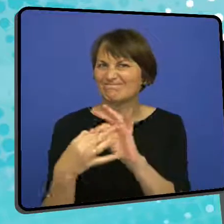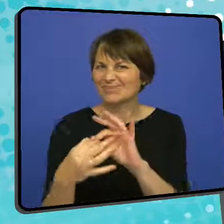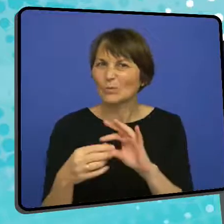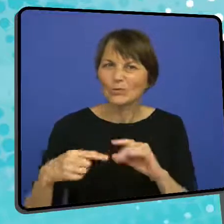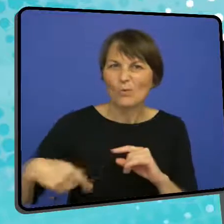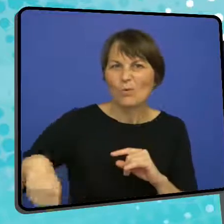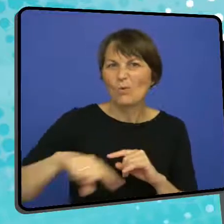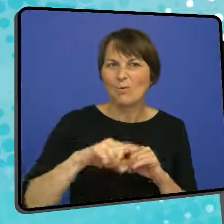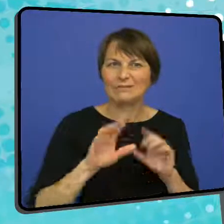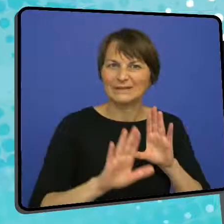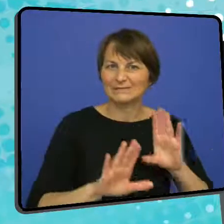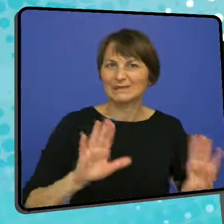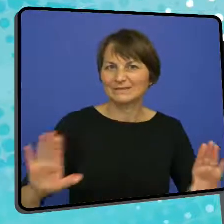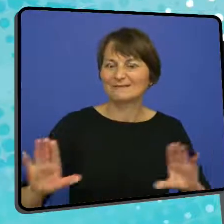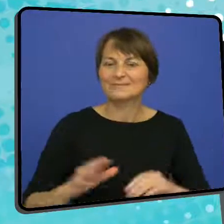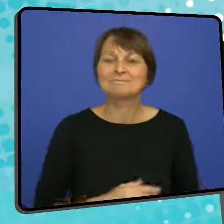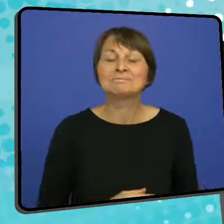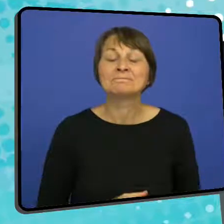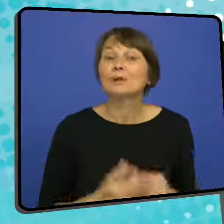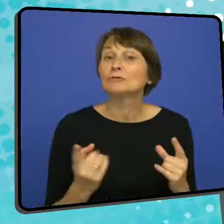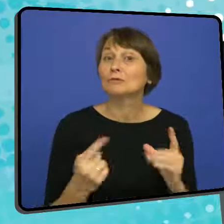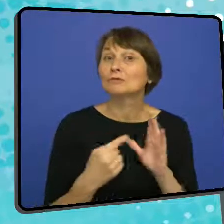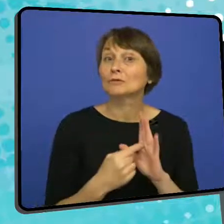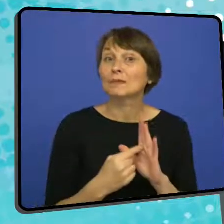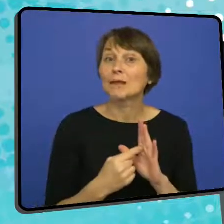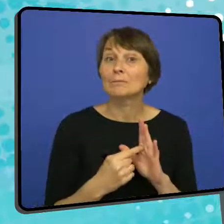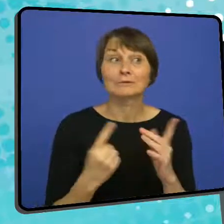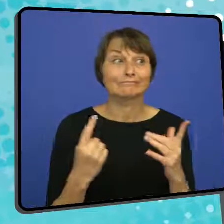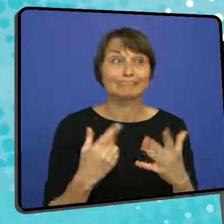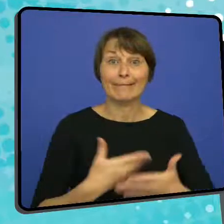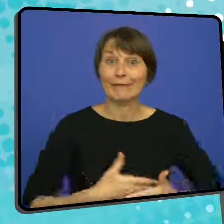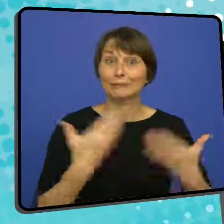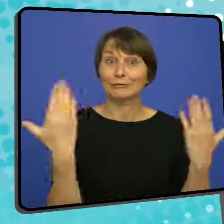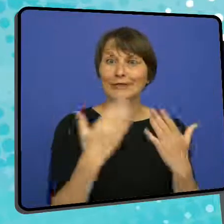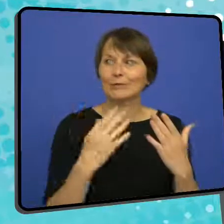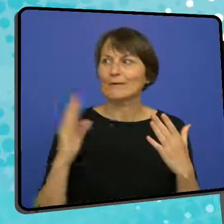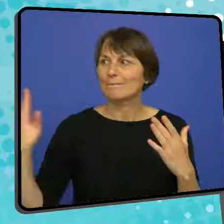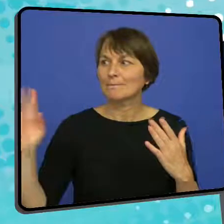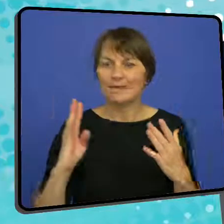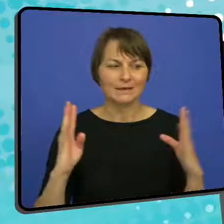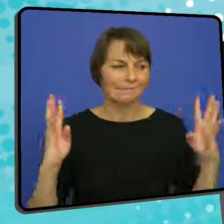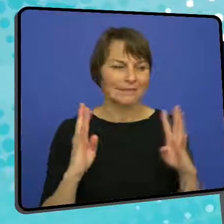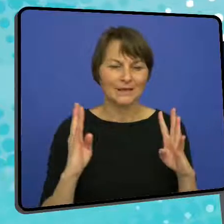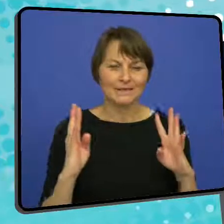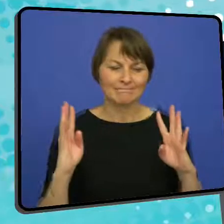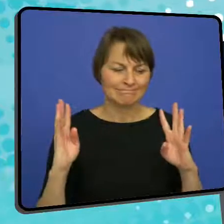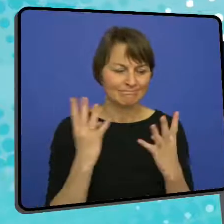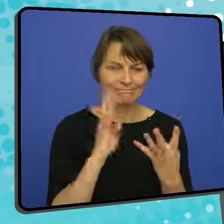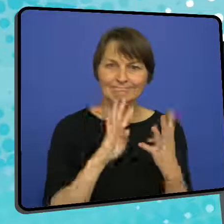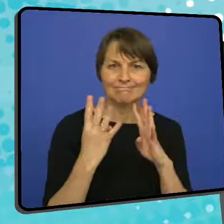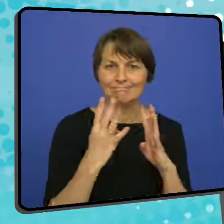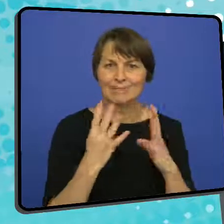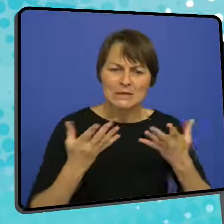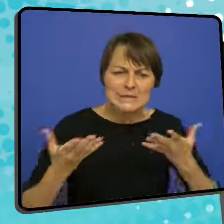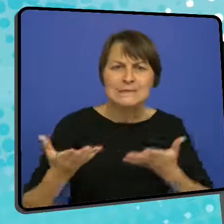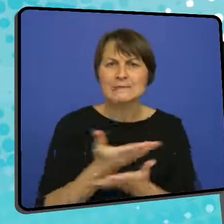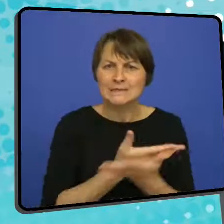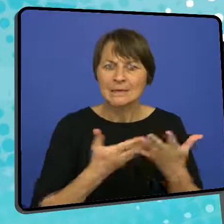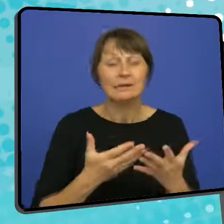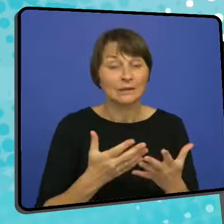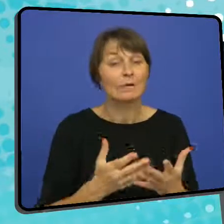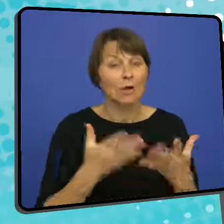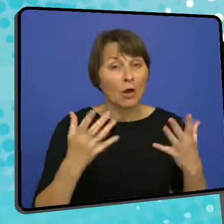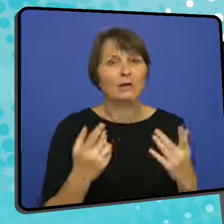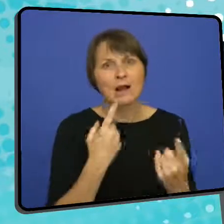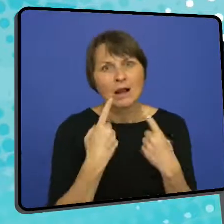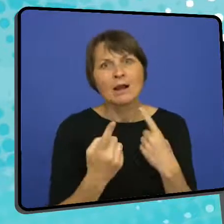that means we often discuss a lot every day. So that's a big chunk of the work. And I